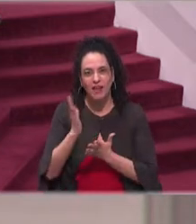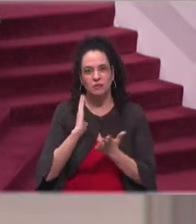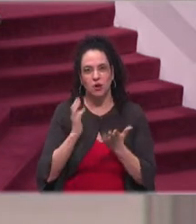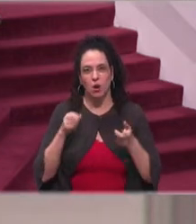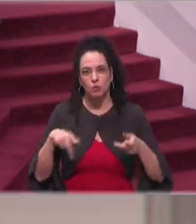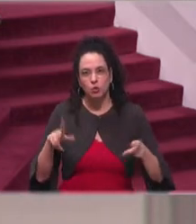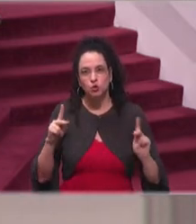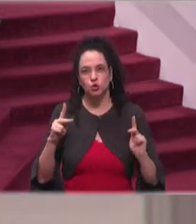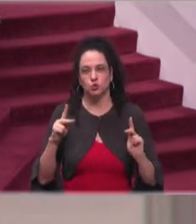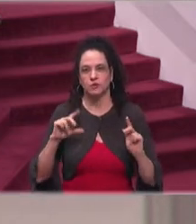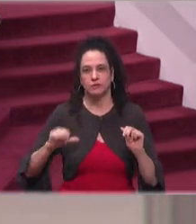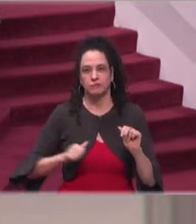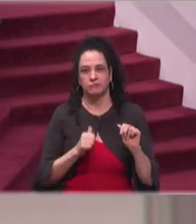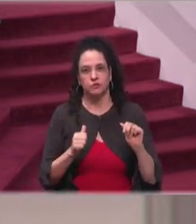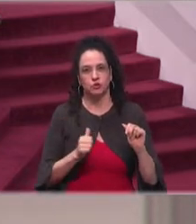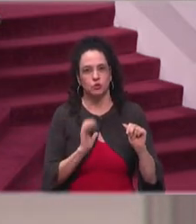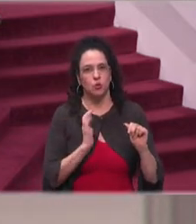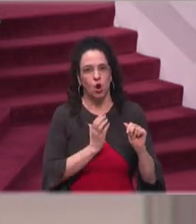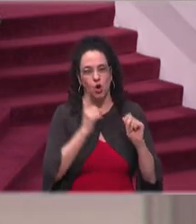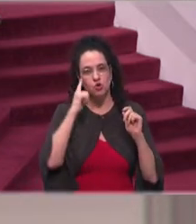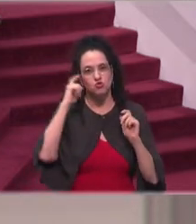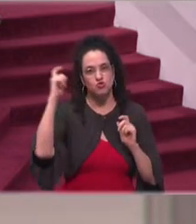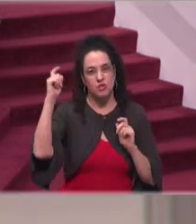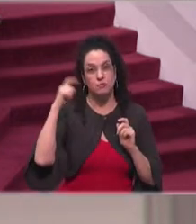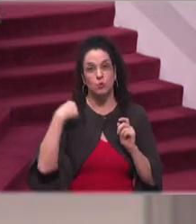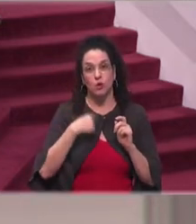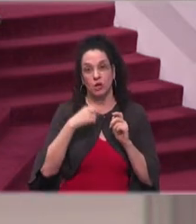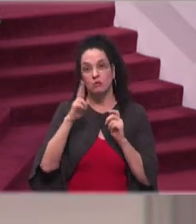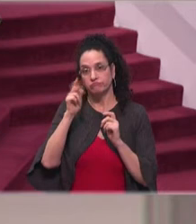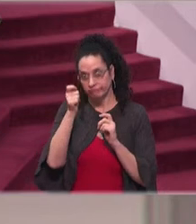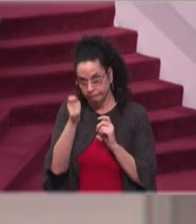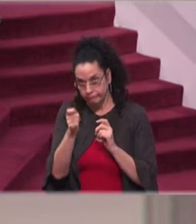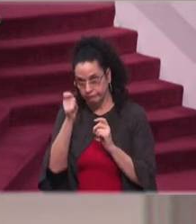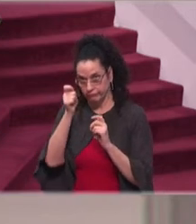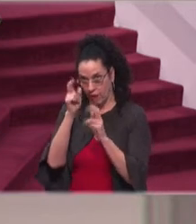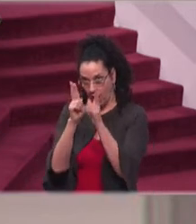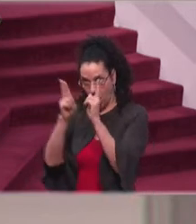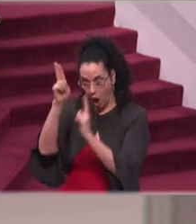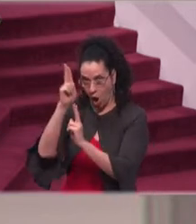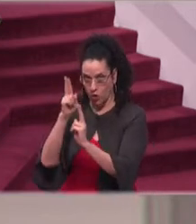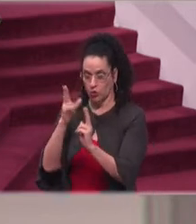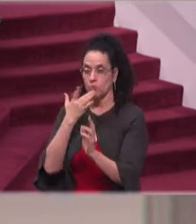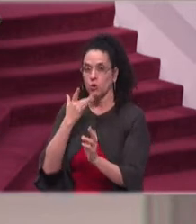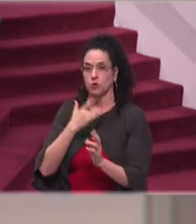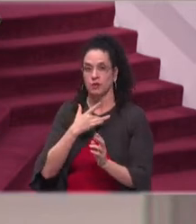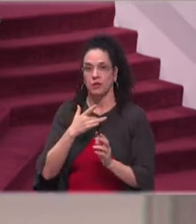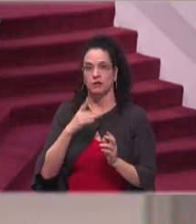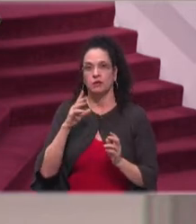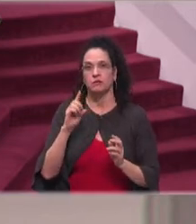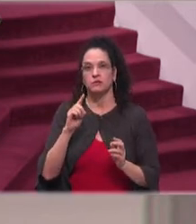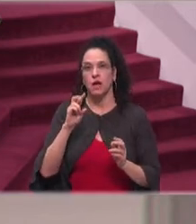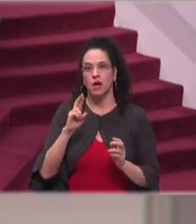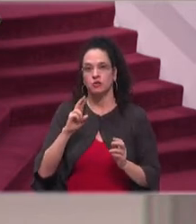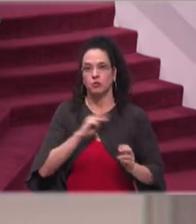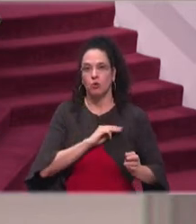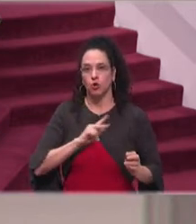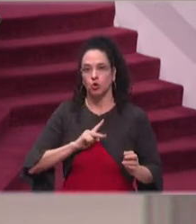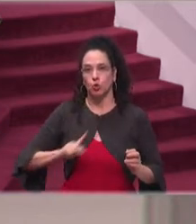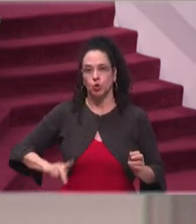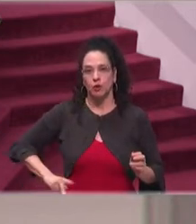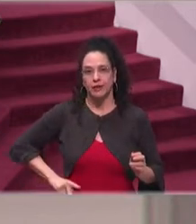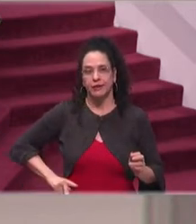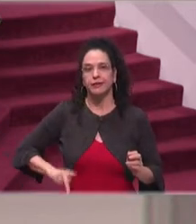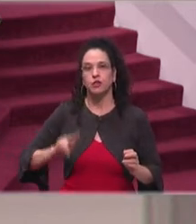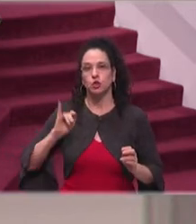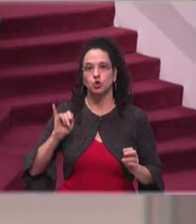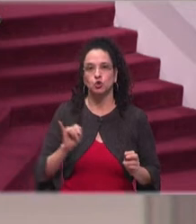dreams. As such, we take this opportunity to honor the birthday of life of Dr. Martin Luther King Jr. for his humble and